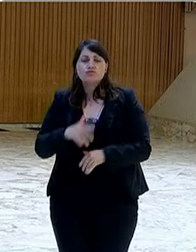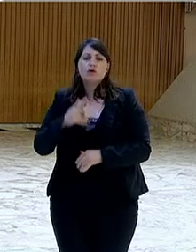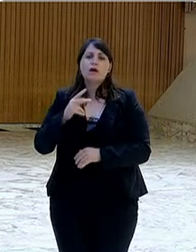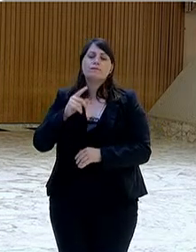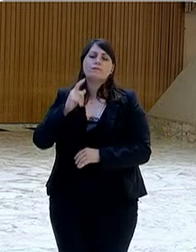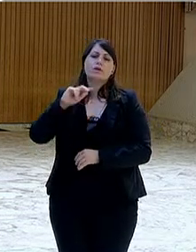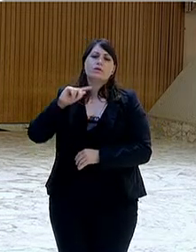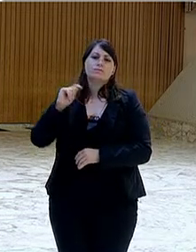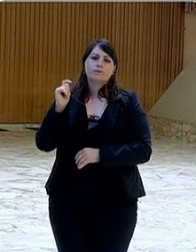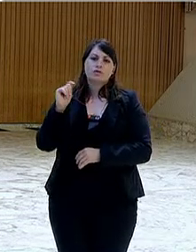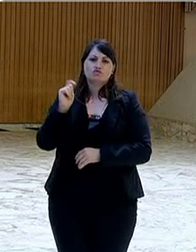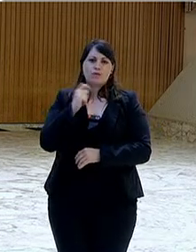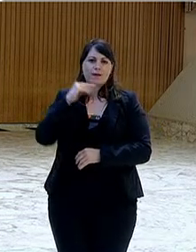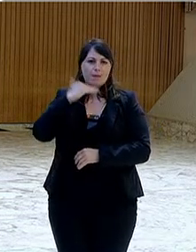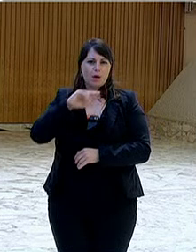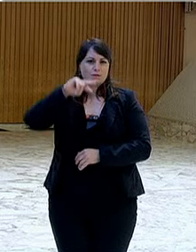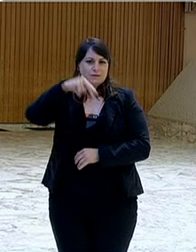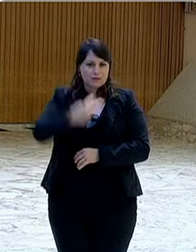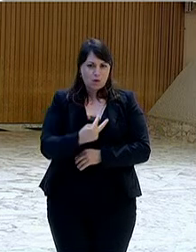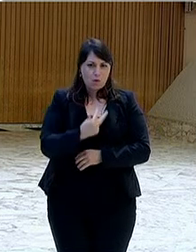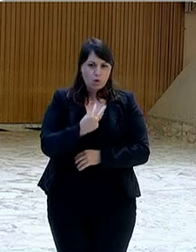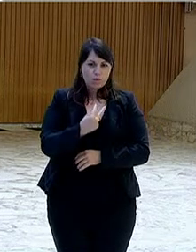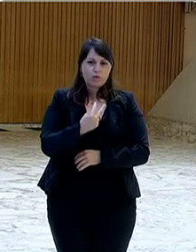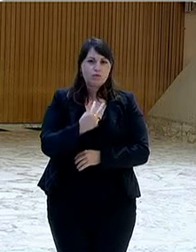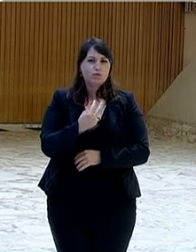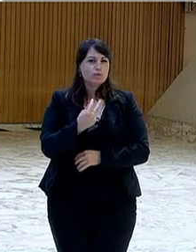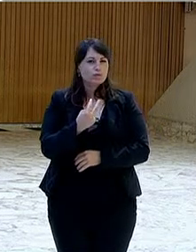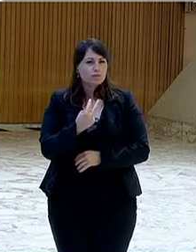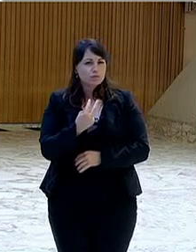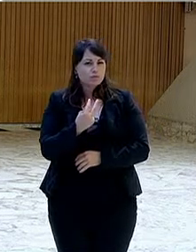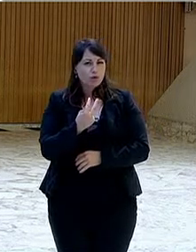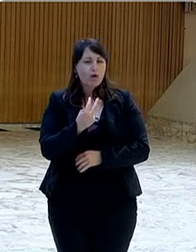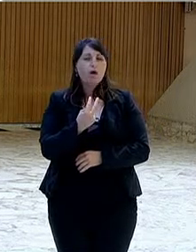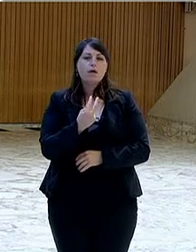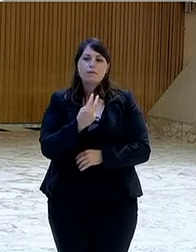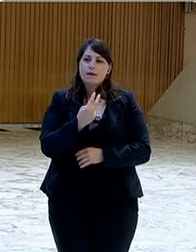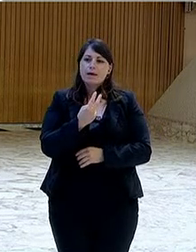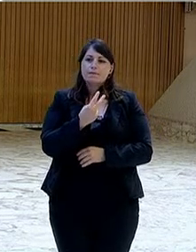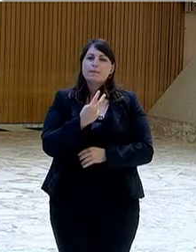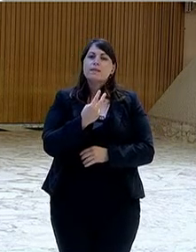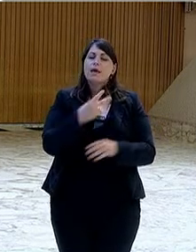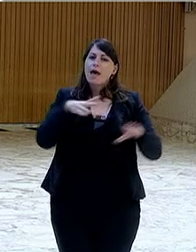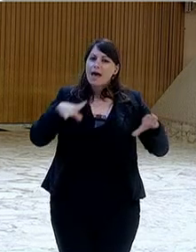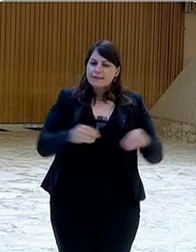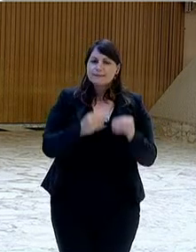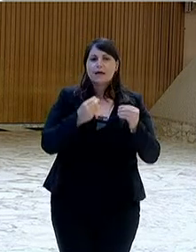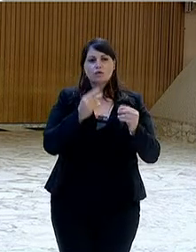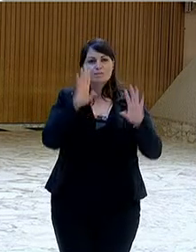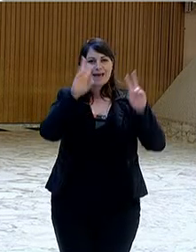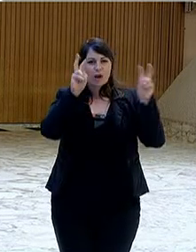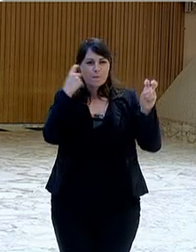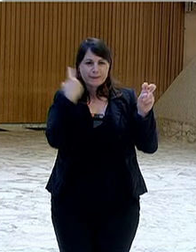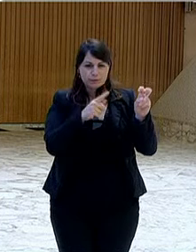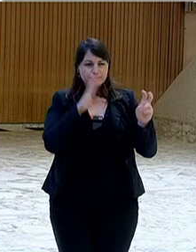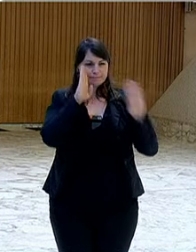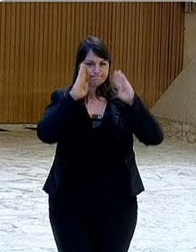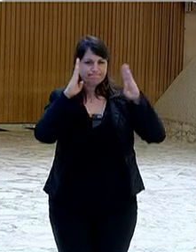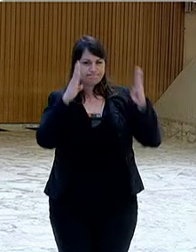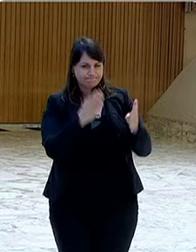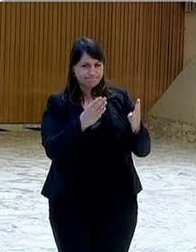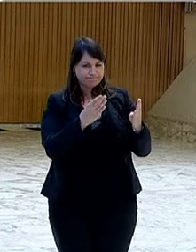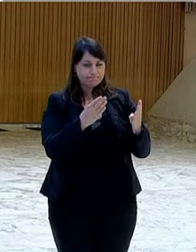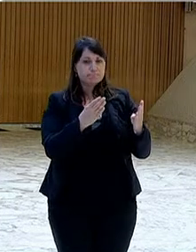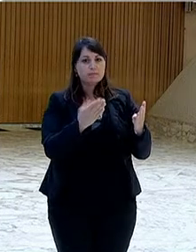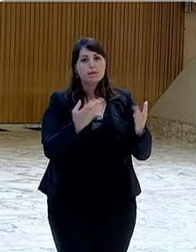men and women play a role in the continuity of generations by the charism of bridging the gap.